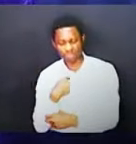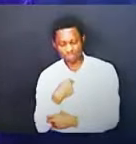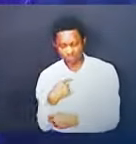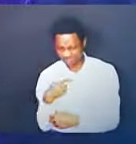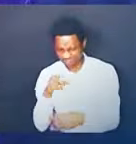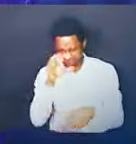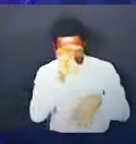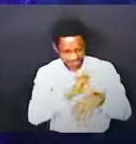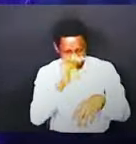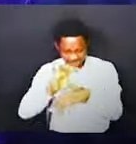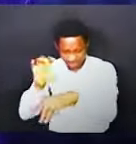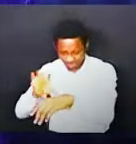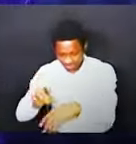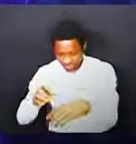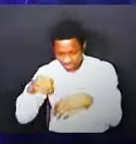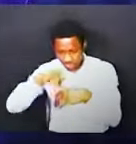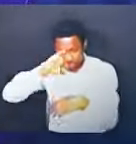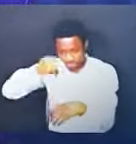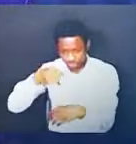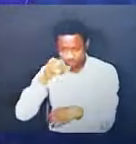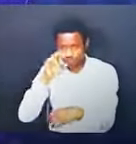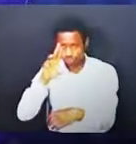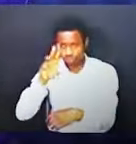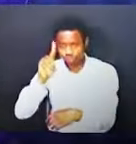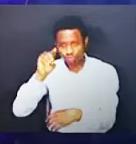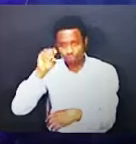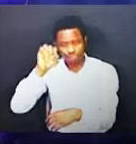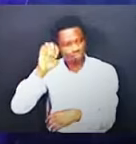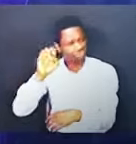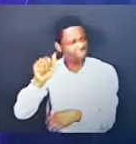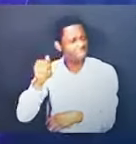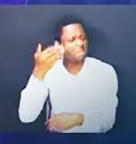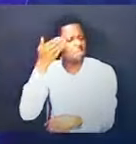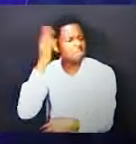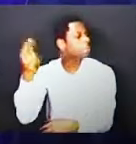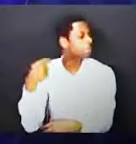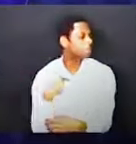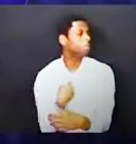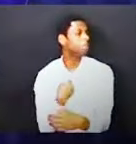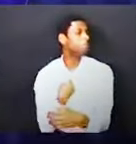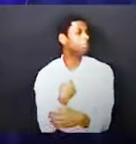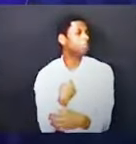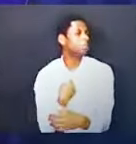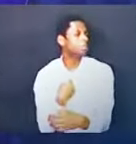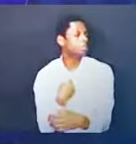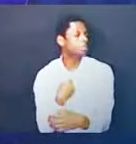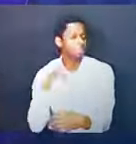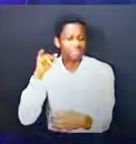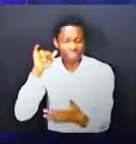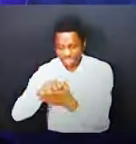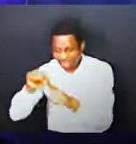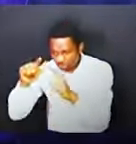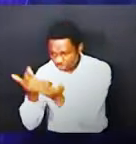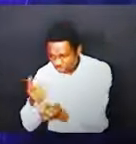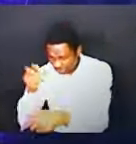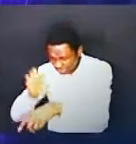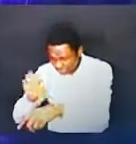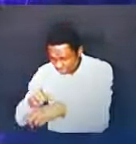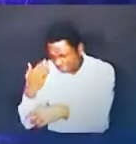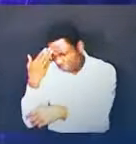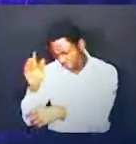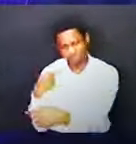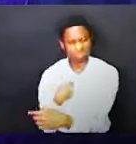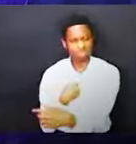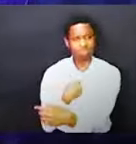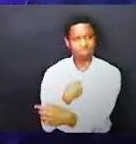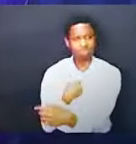churches of Judea that are in Christ. Now, Judea asafo wo Christo mu no na onim manim.